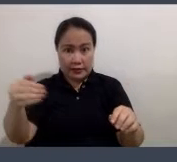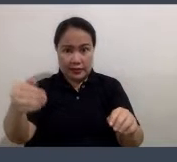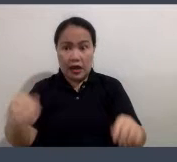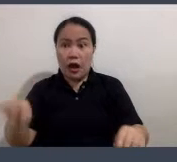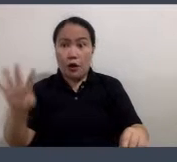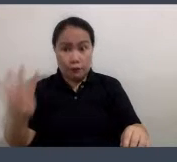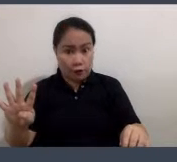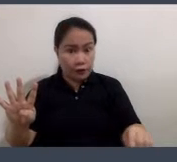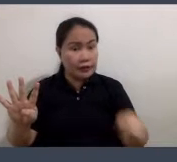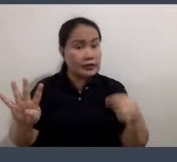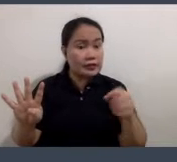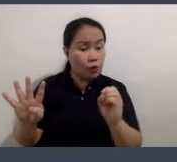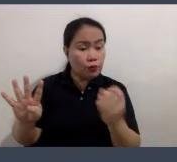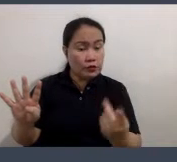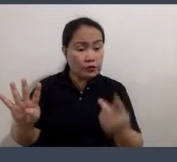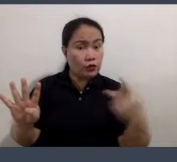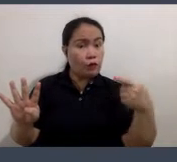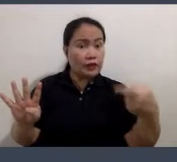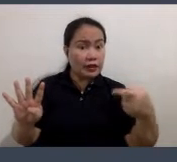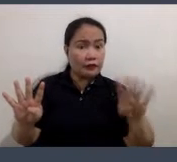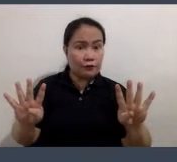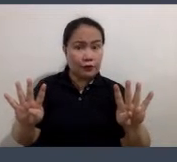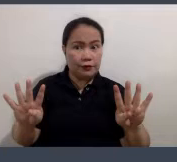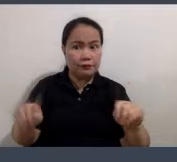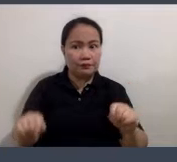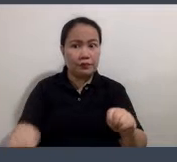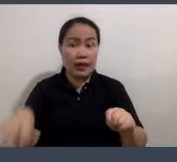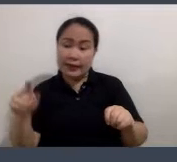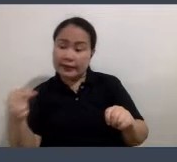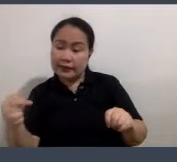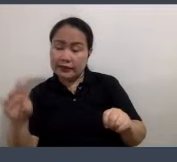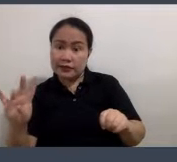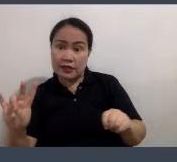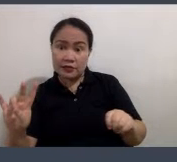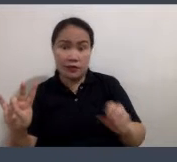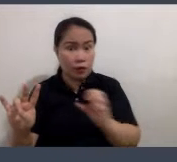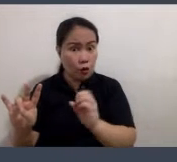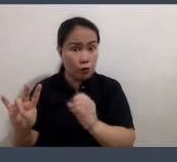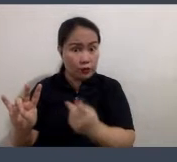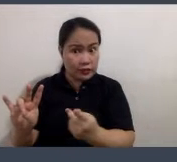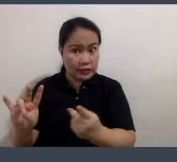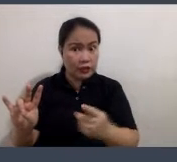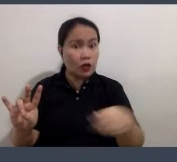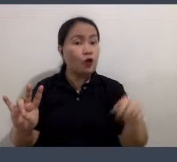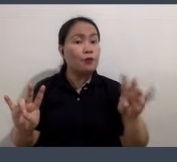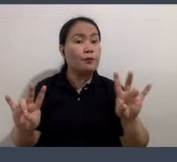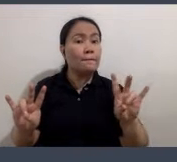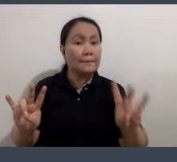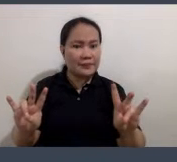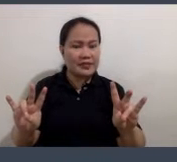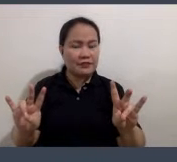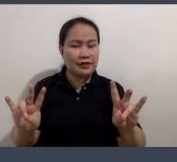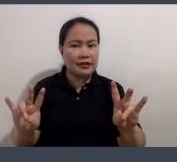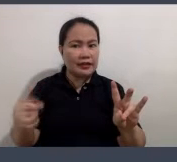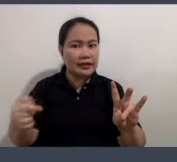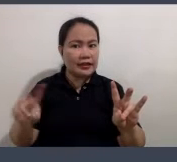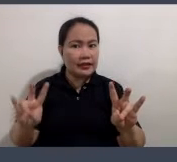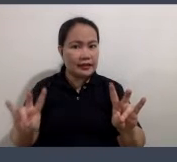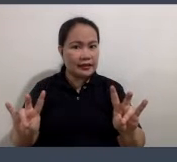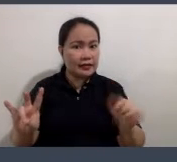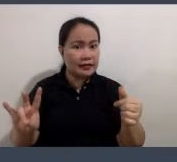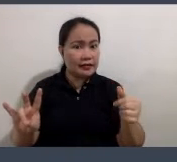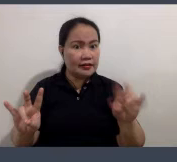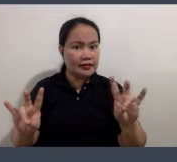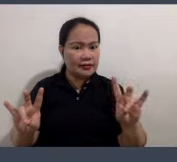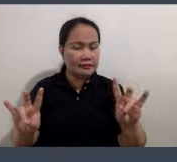the opposite of negative 4. And negative 7 is the opposite of positive 7. Or pwede rin positive 7 is the opposite